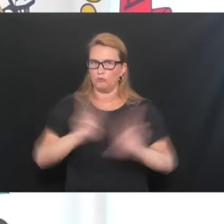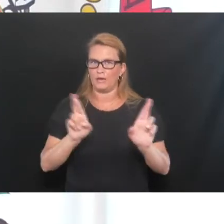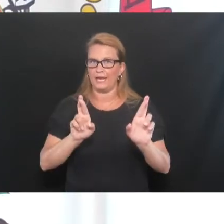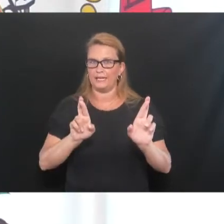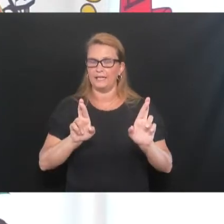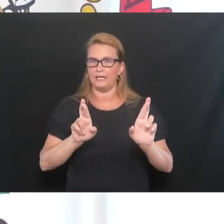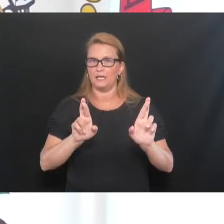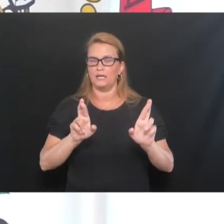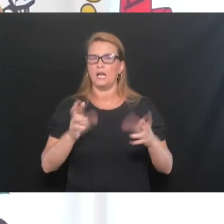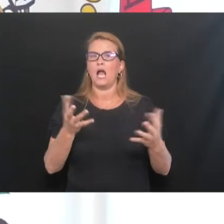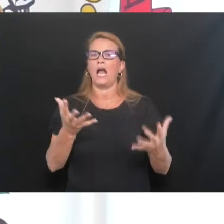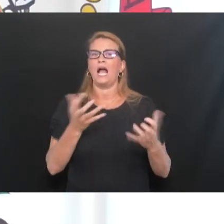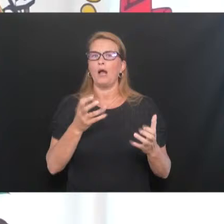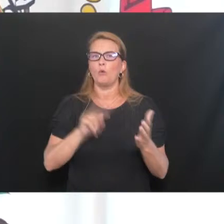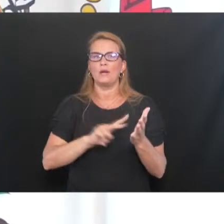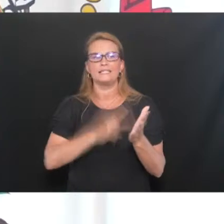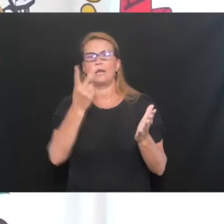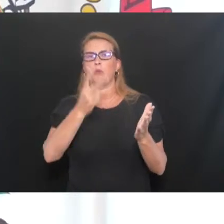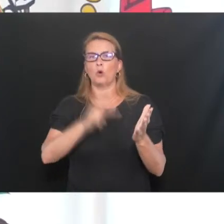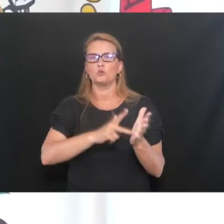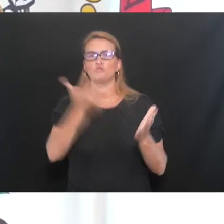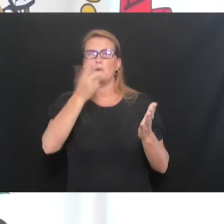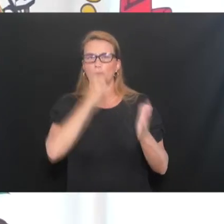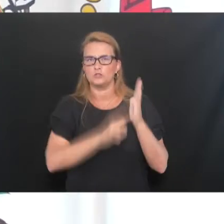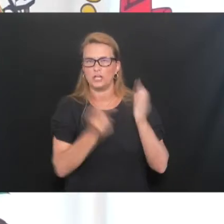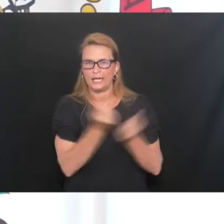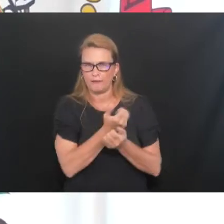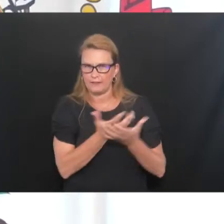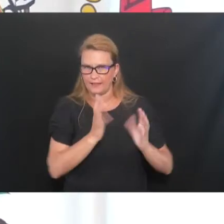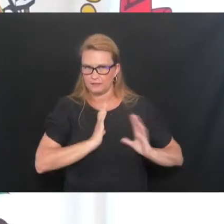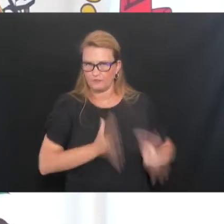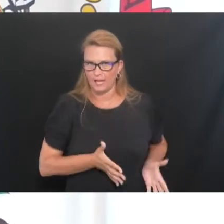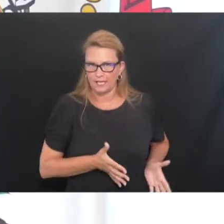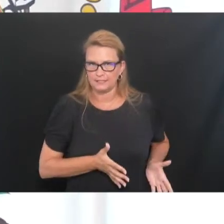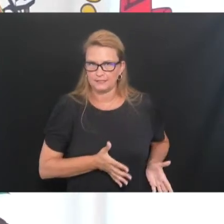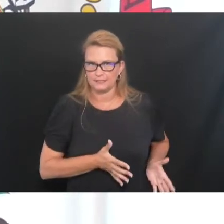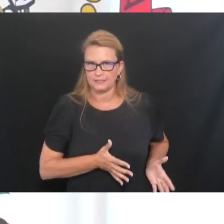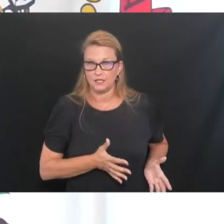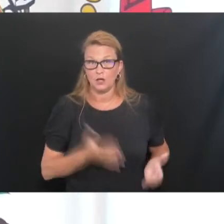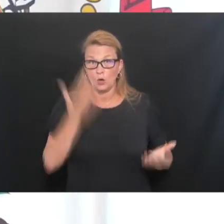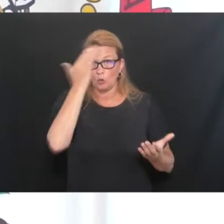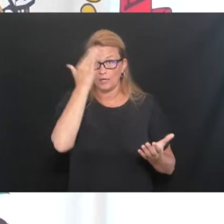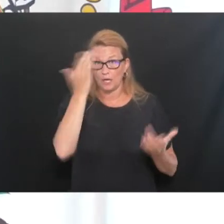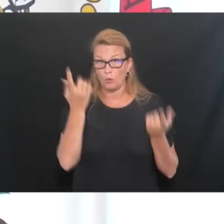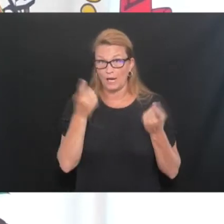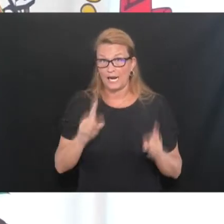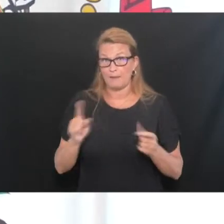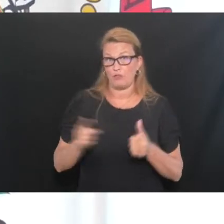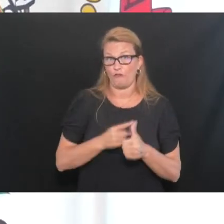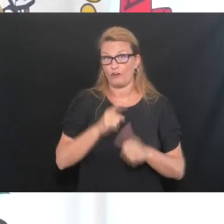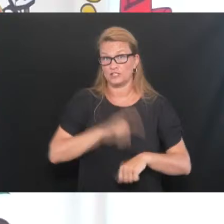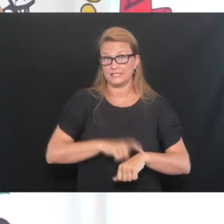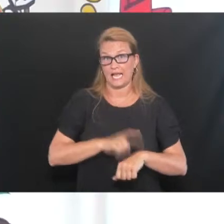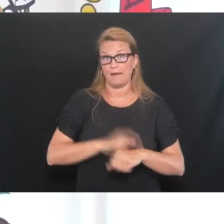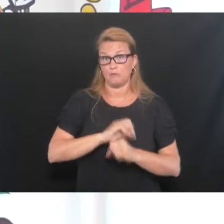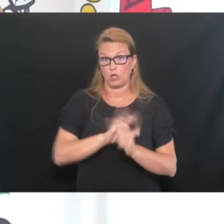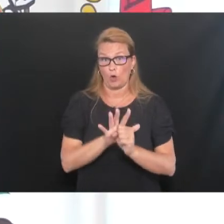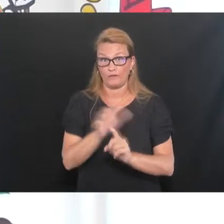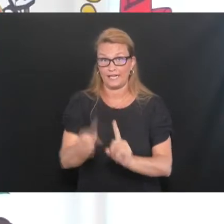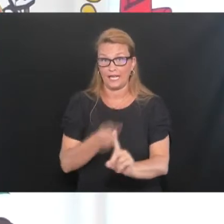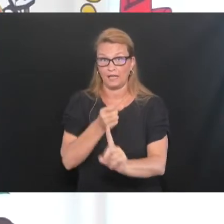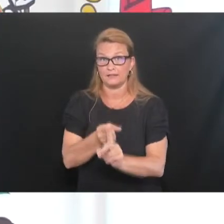on top of that, double, triple check that we're in good shape. Because we know what we went through the first go round, and we had a lot